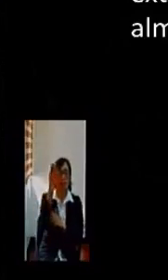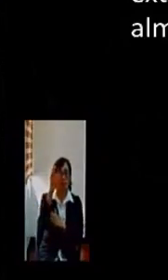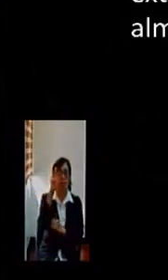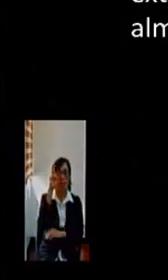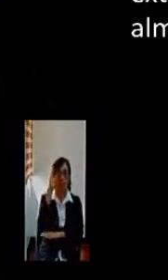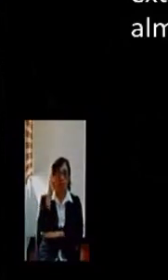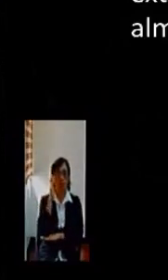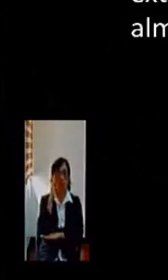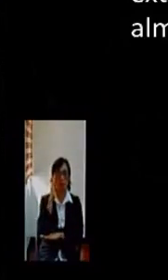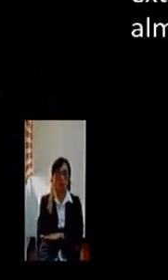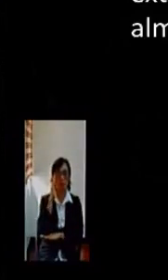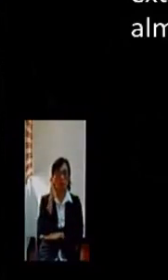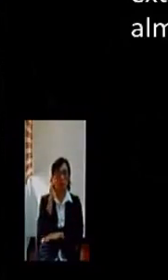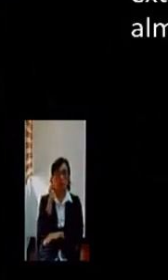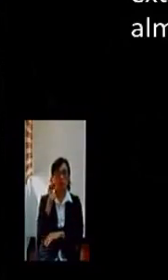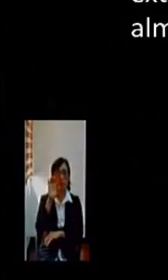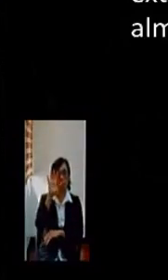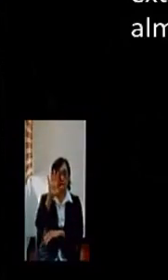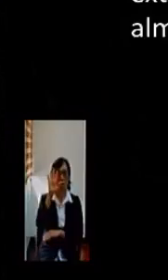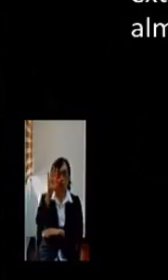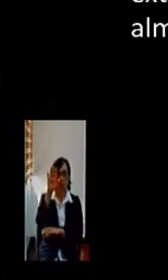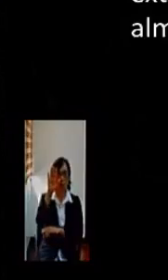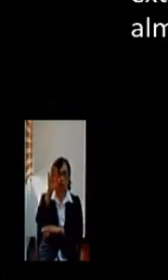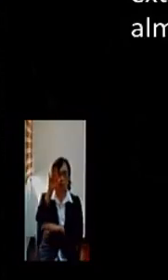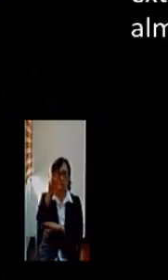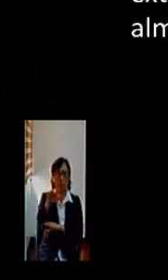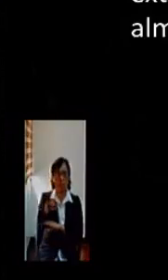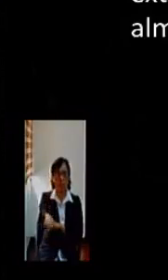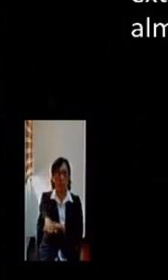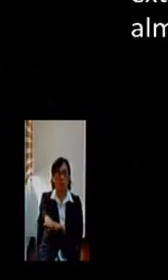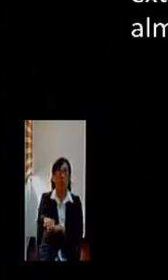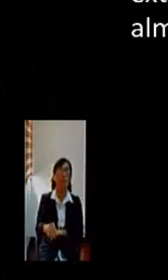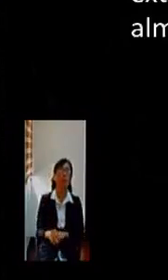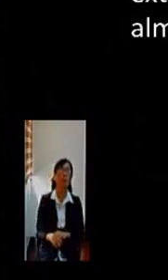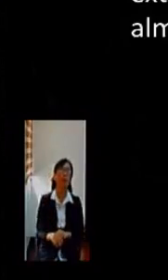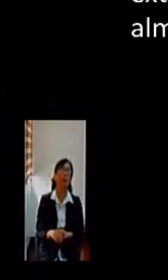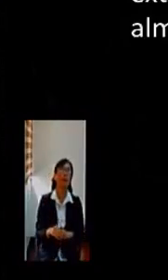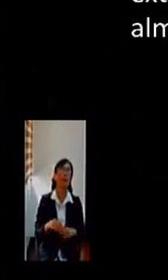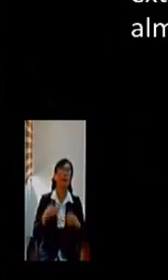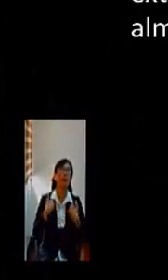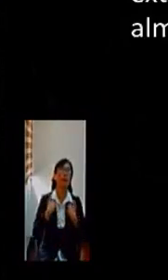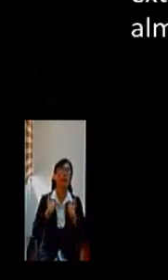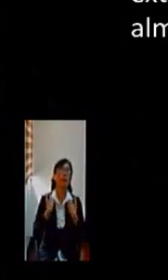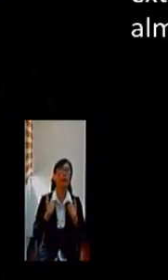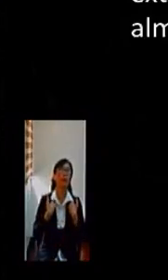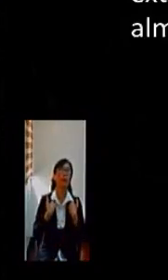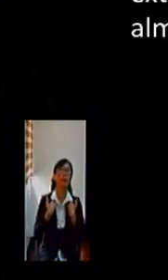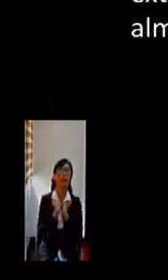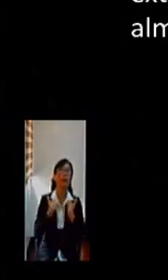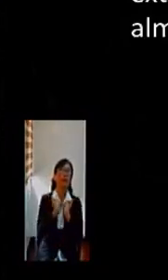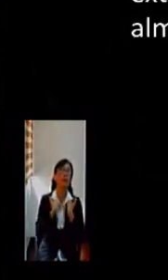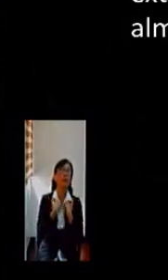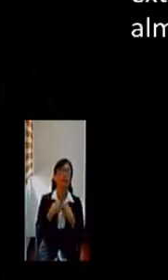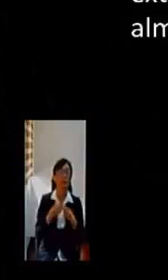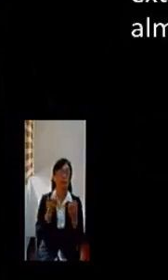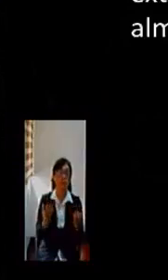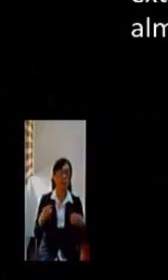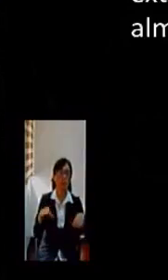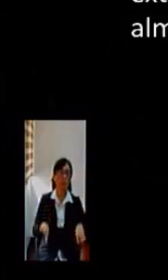12 noon, and 5 p.m. Orasyon namin yan. If this species get extinct, there's no chance for our forest